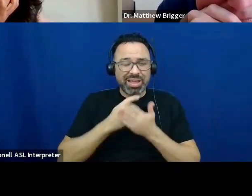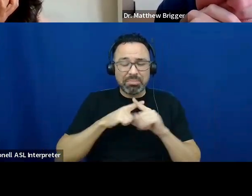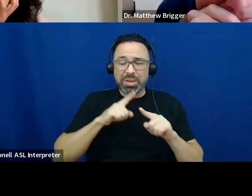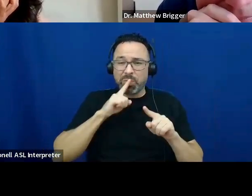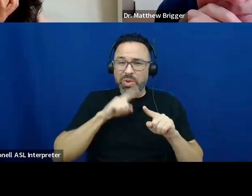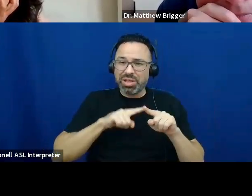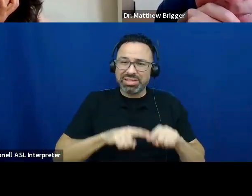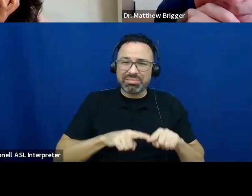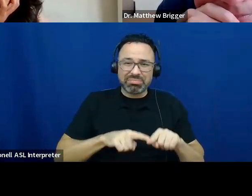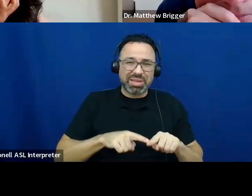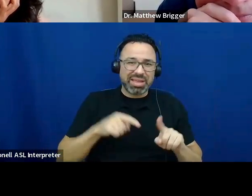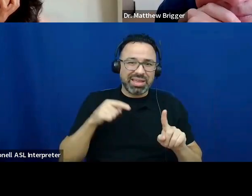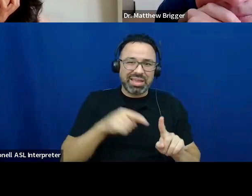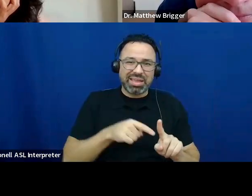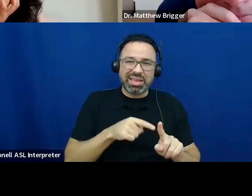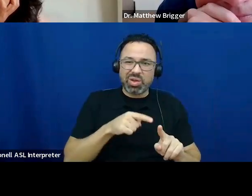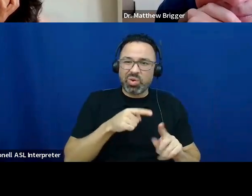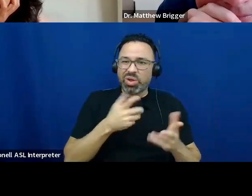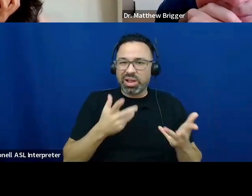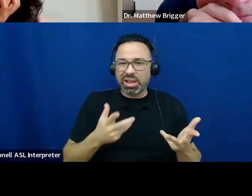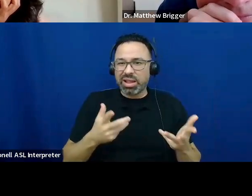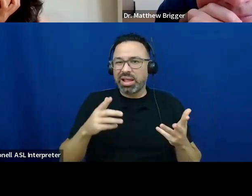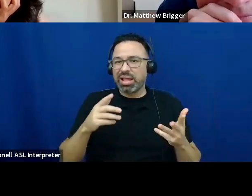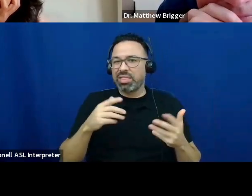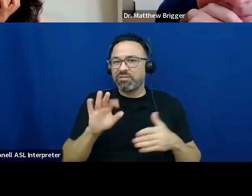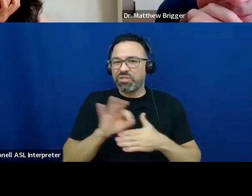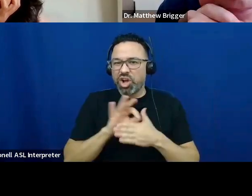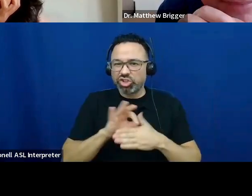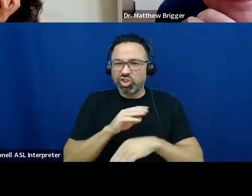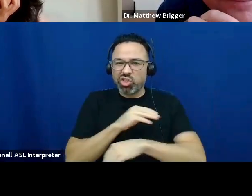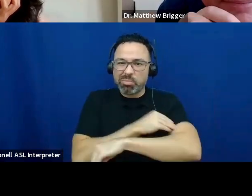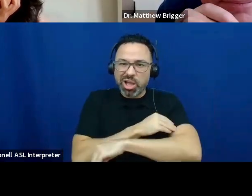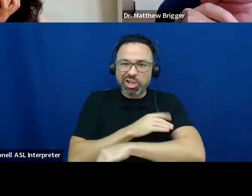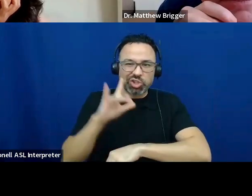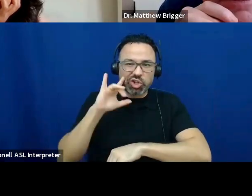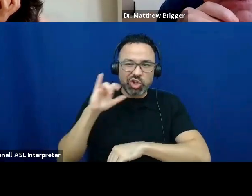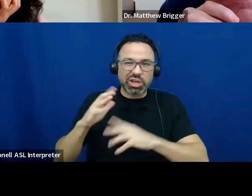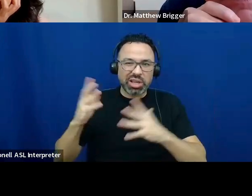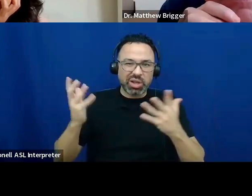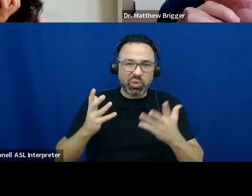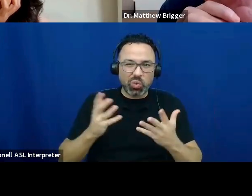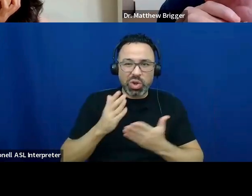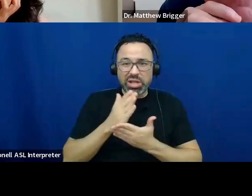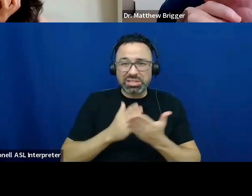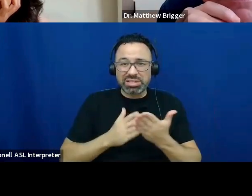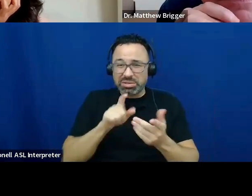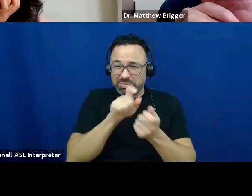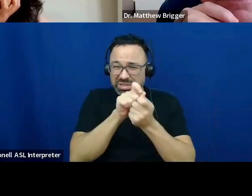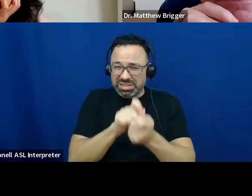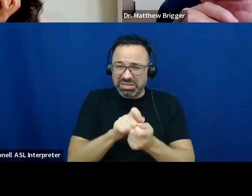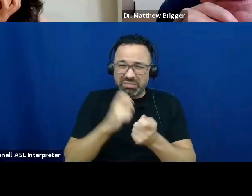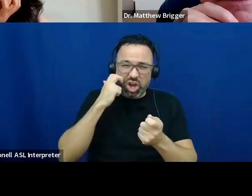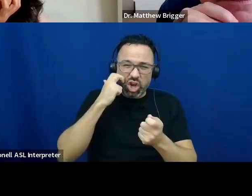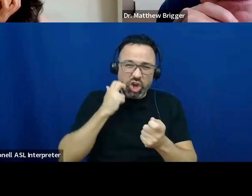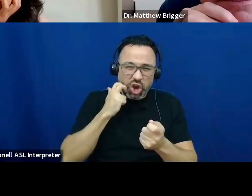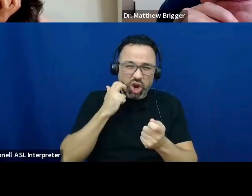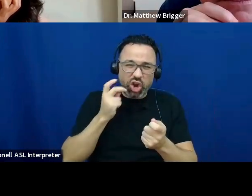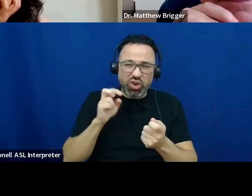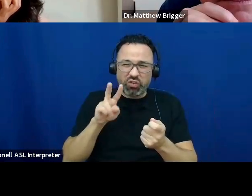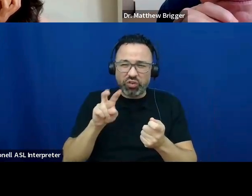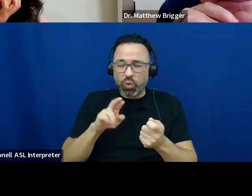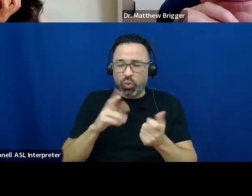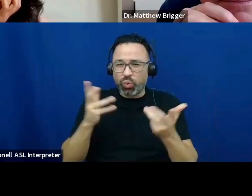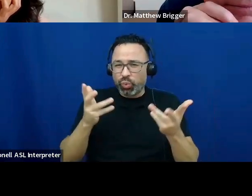on what the muscle function is. It gets put on for specific kind of nerves. So I would say